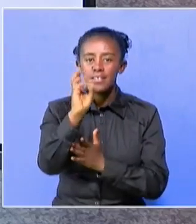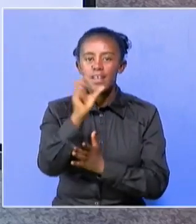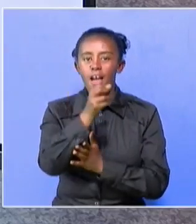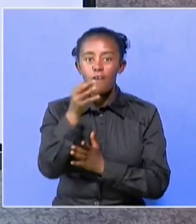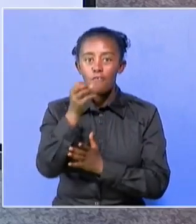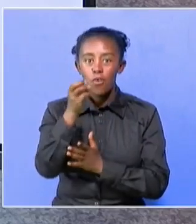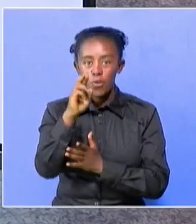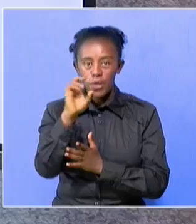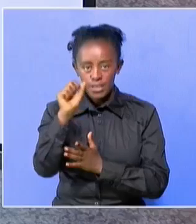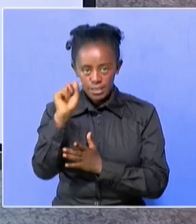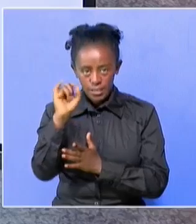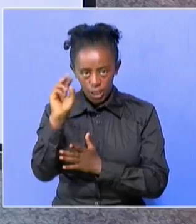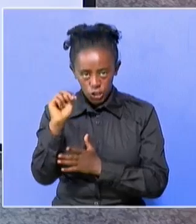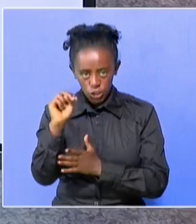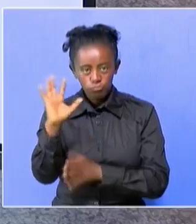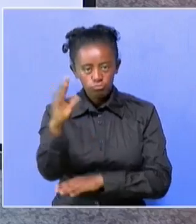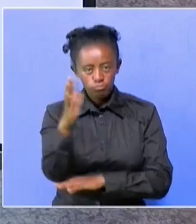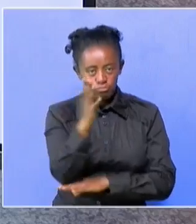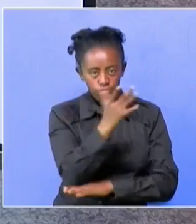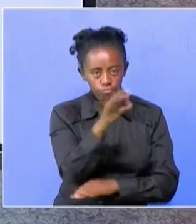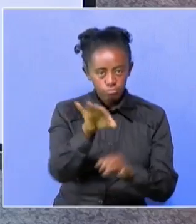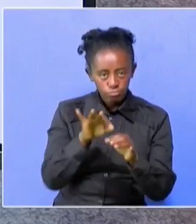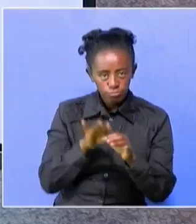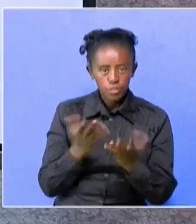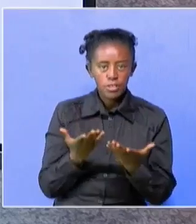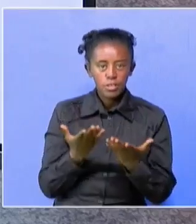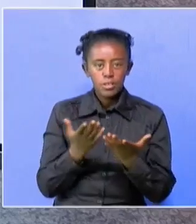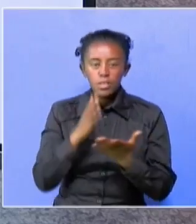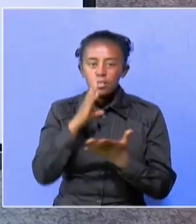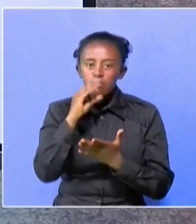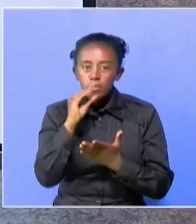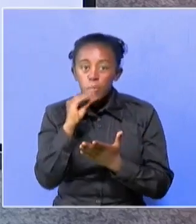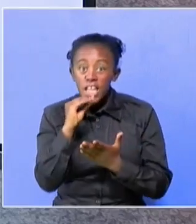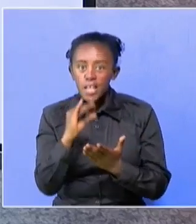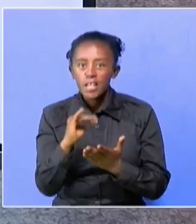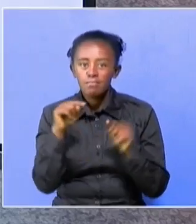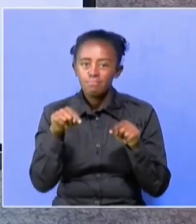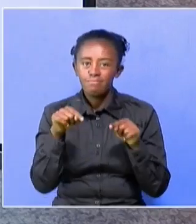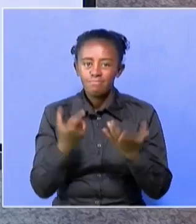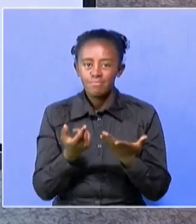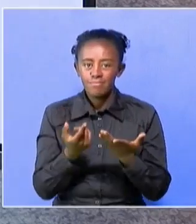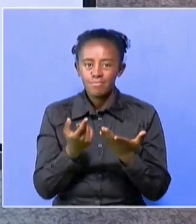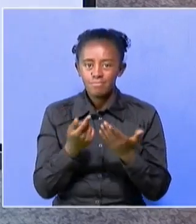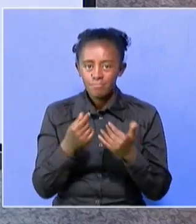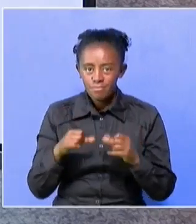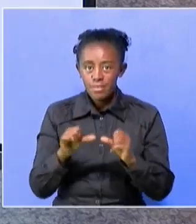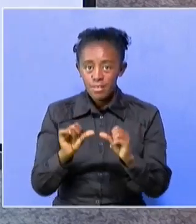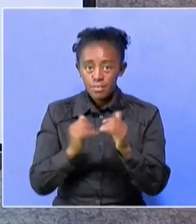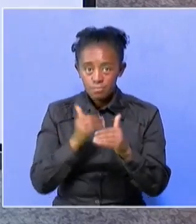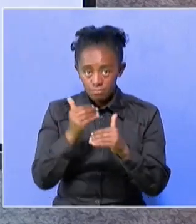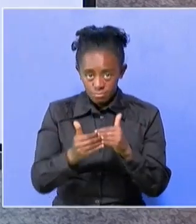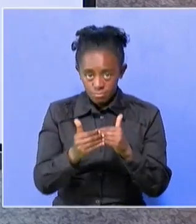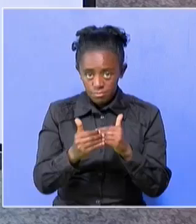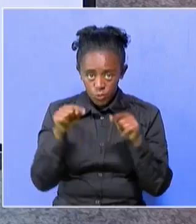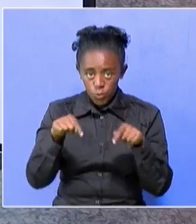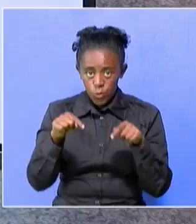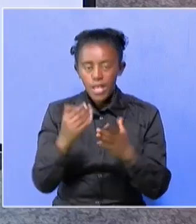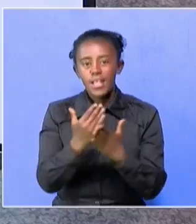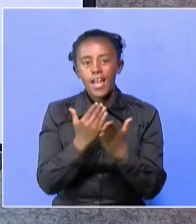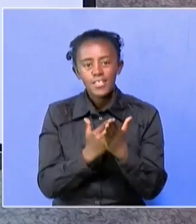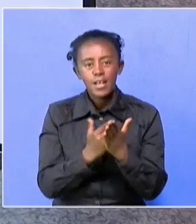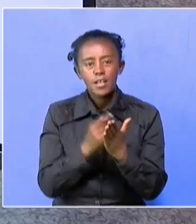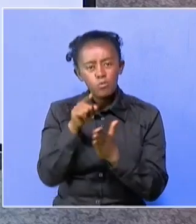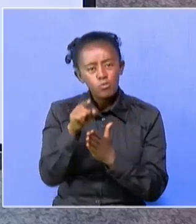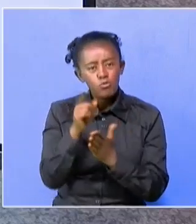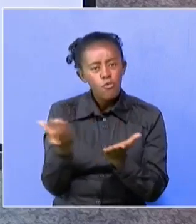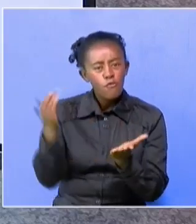Authorization. That is a part of speaking. Before I proceed to today's lesson topic, I would like